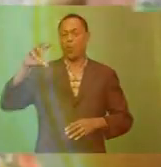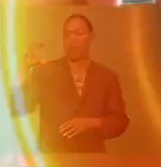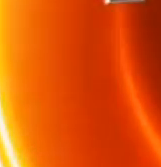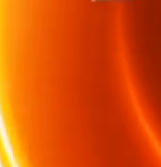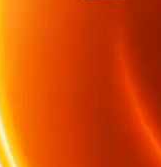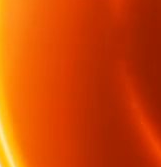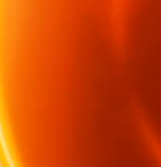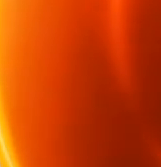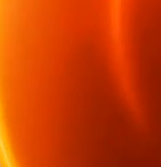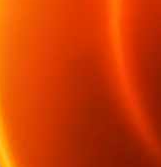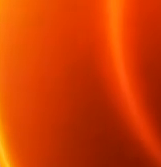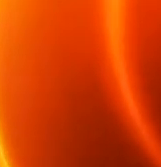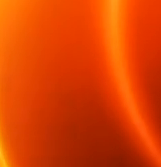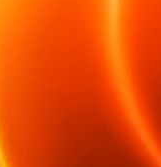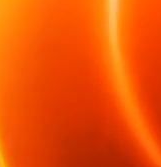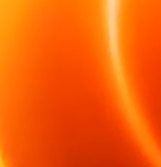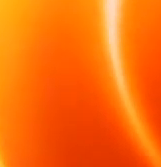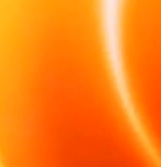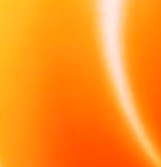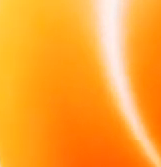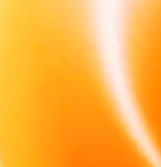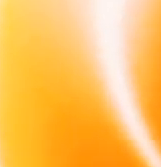Devils.